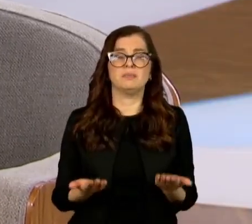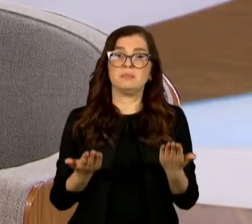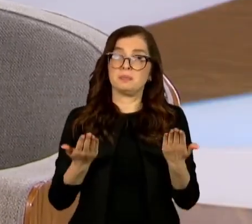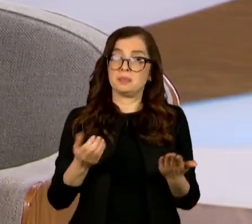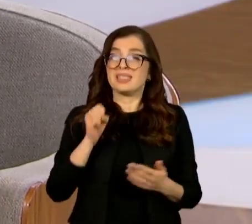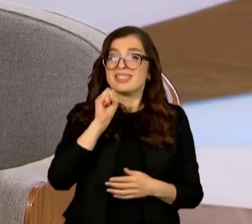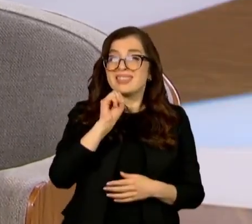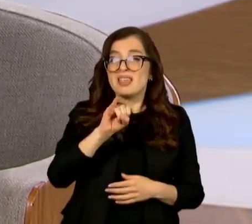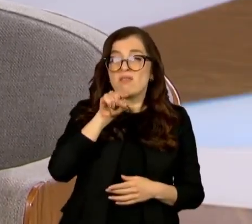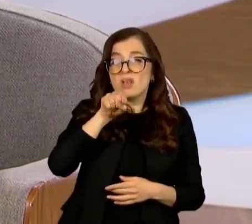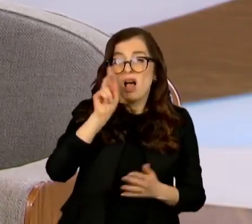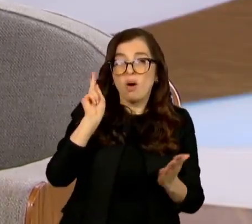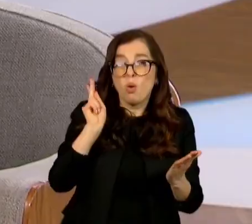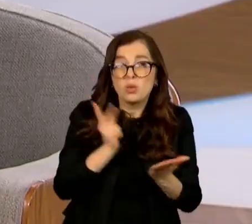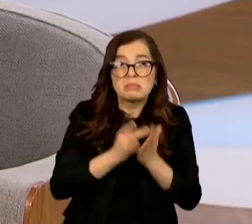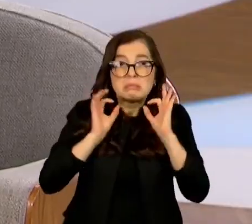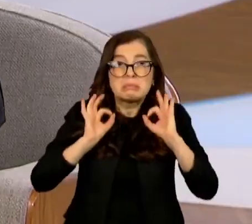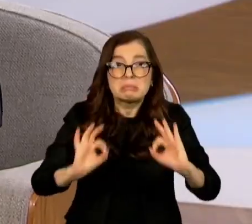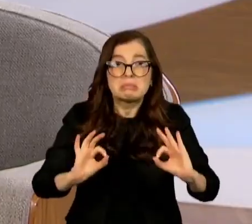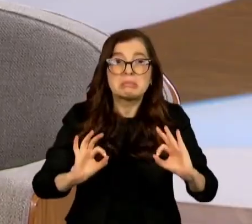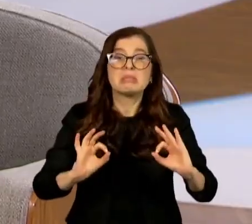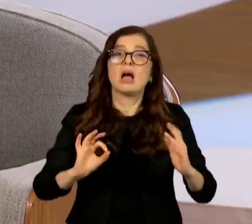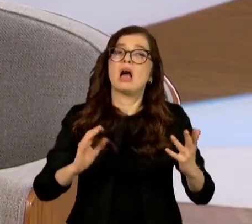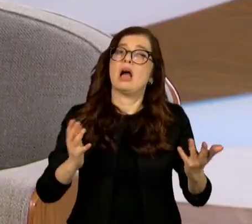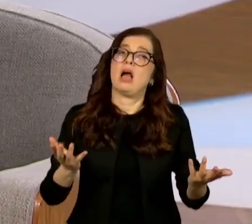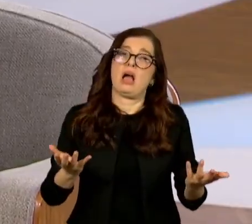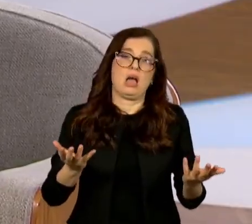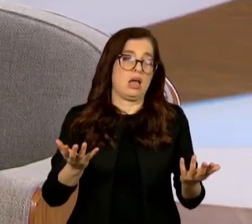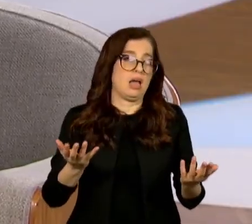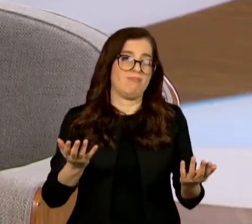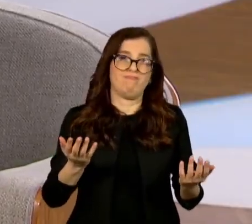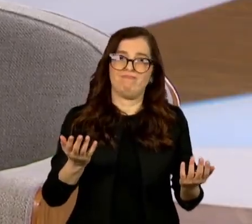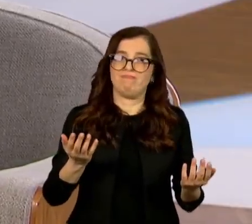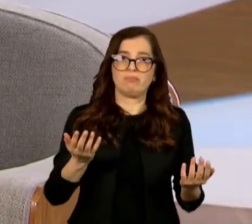If that proceeds, and it may not, but if it does,